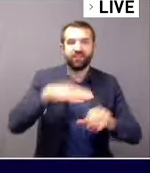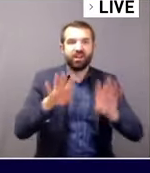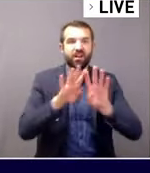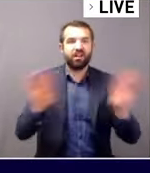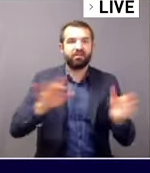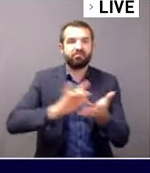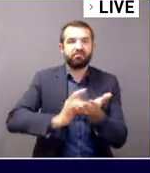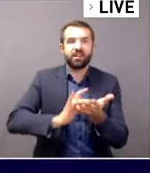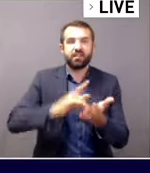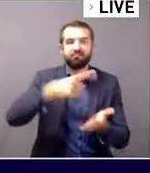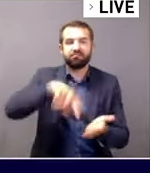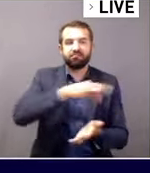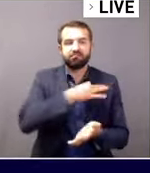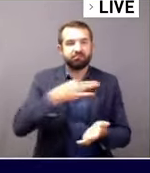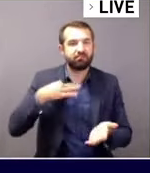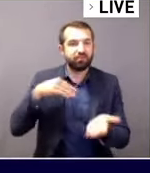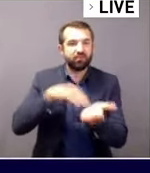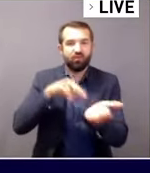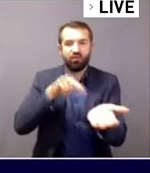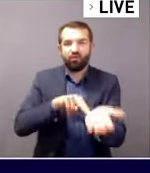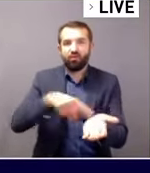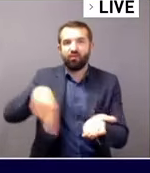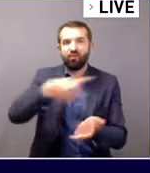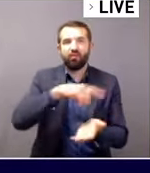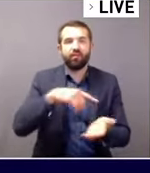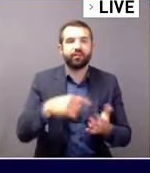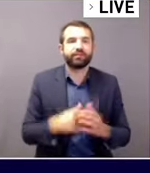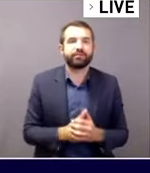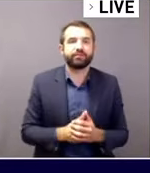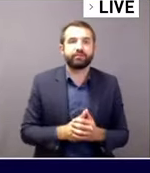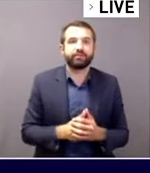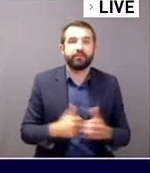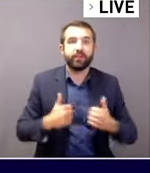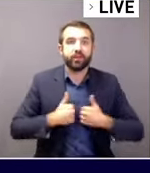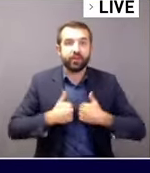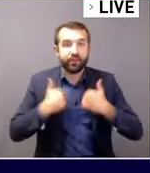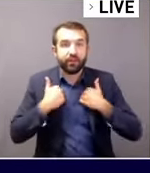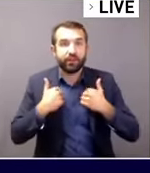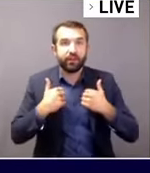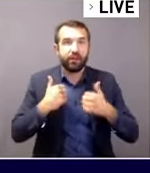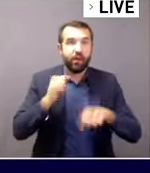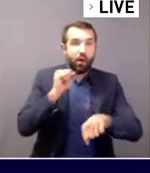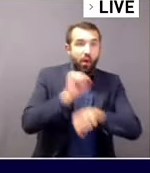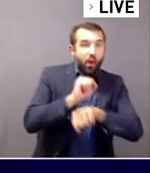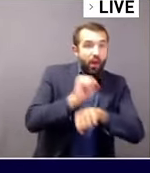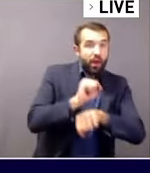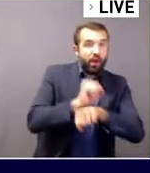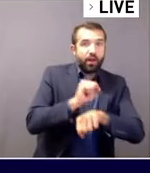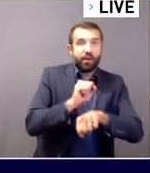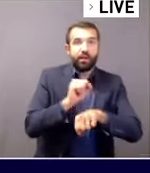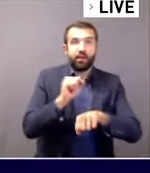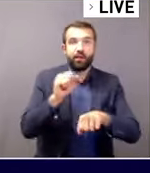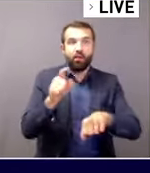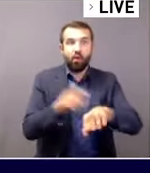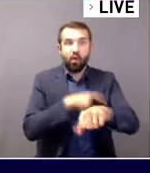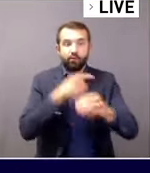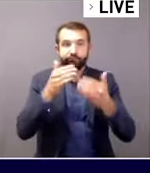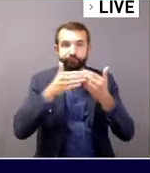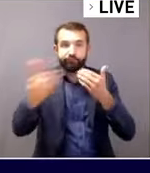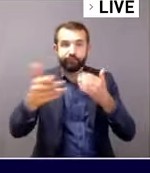would be individuals who work in and who are residents of long-term care facilities. And this would be groups like first